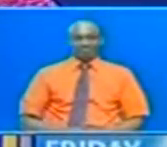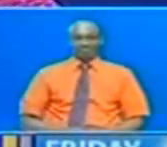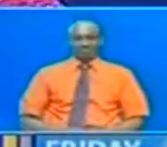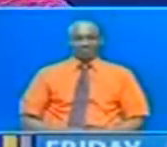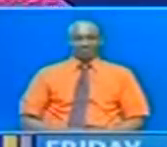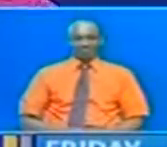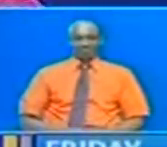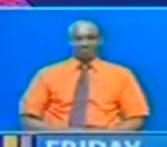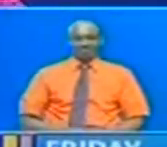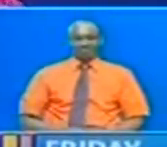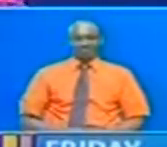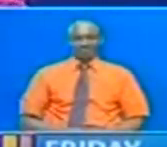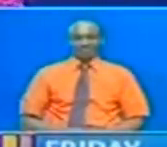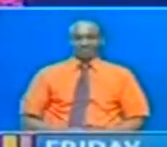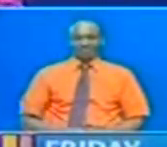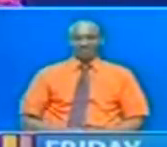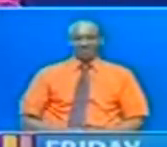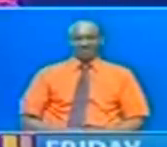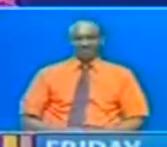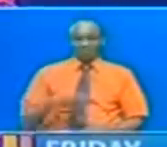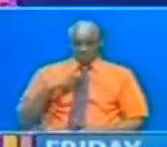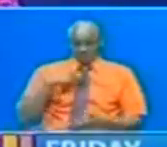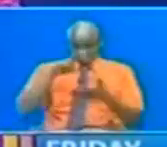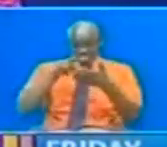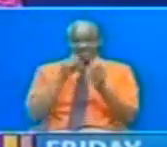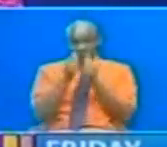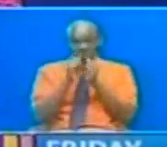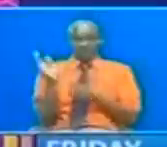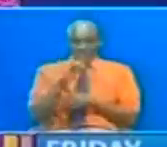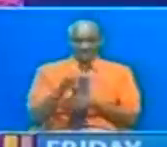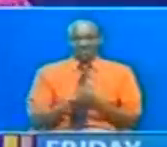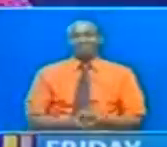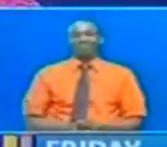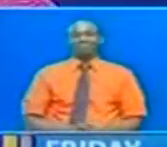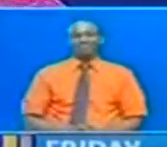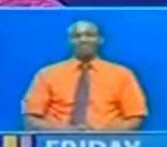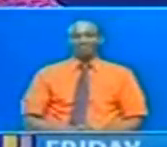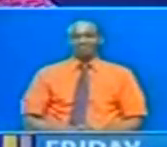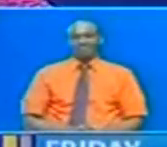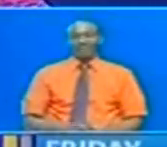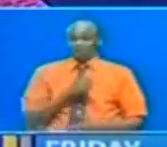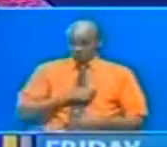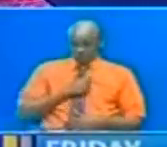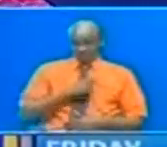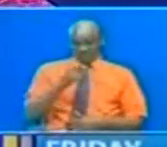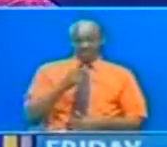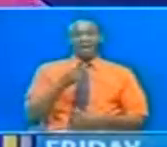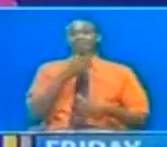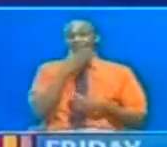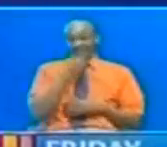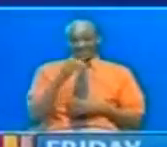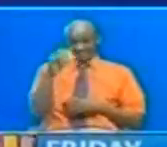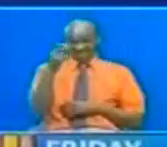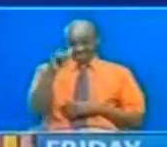Manchester City. All right. Let me just finish the sports. We'll come back, okay? Okay. Sorry for that. Manchester City